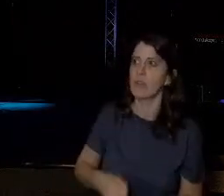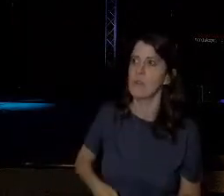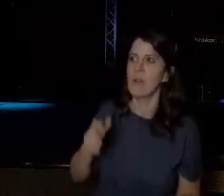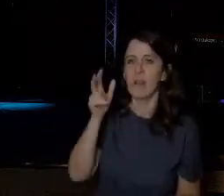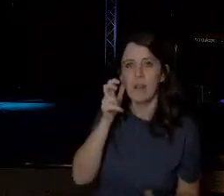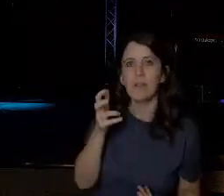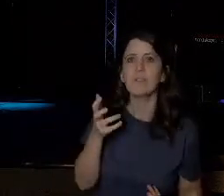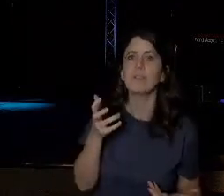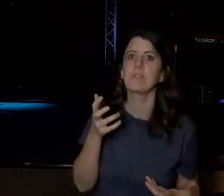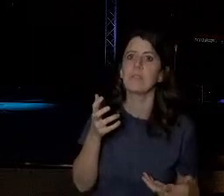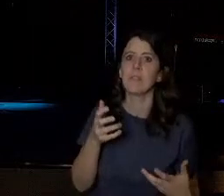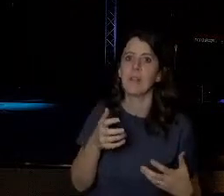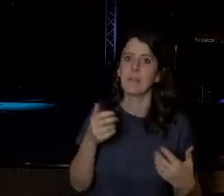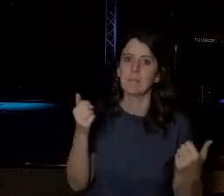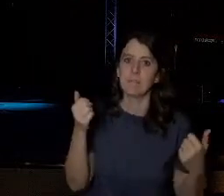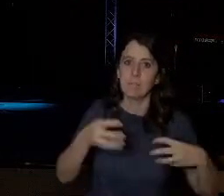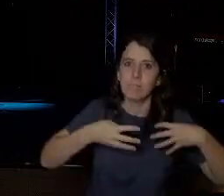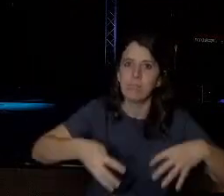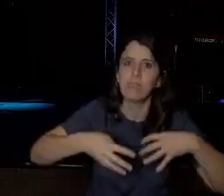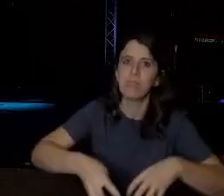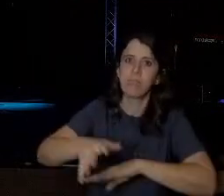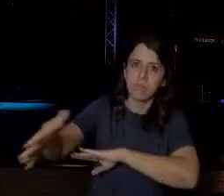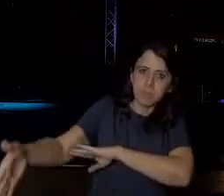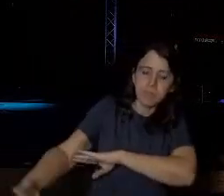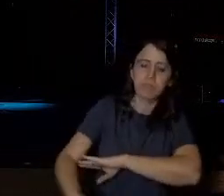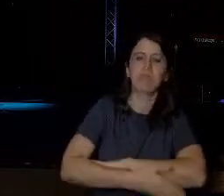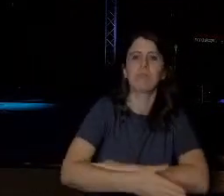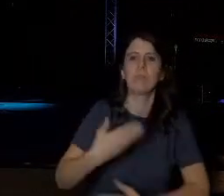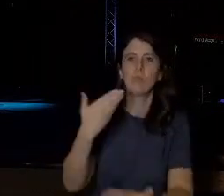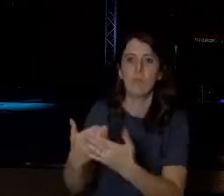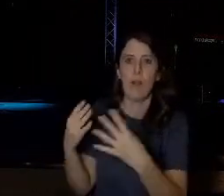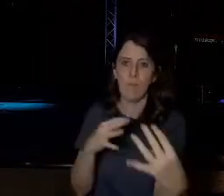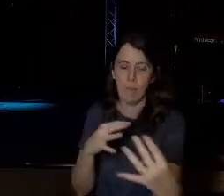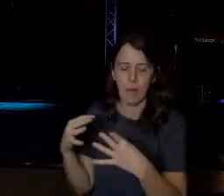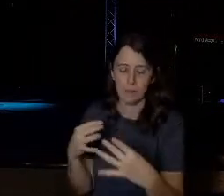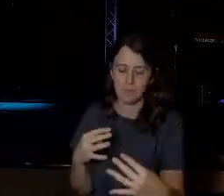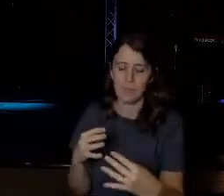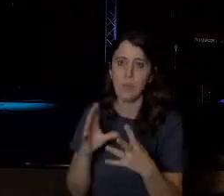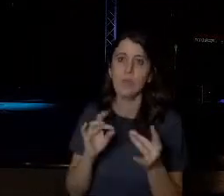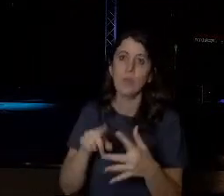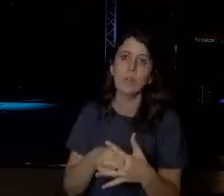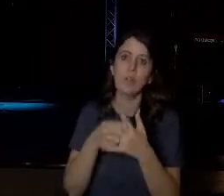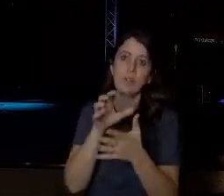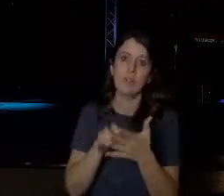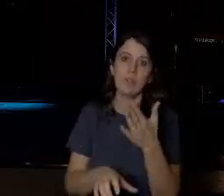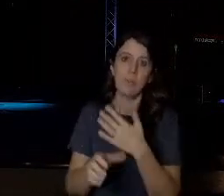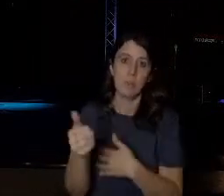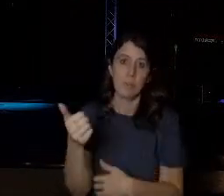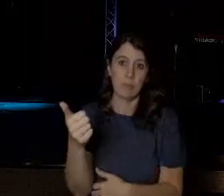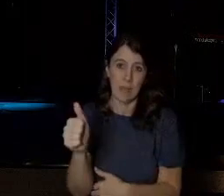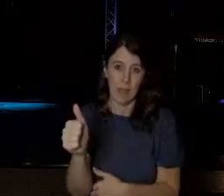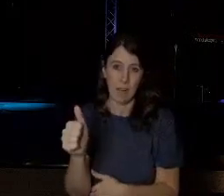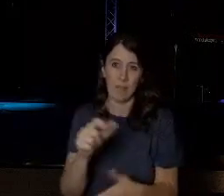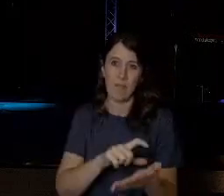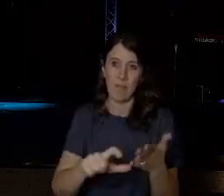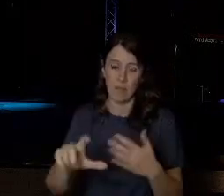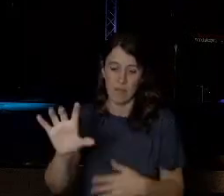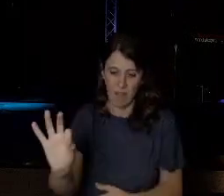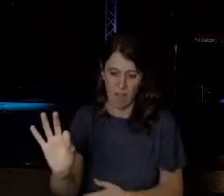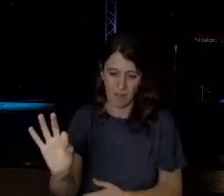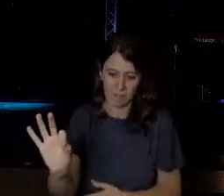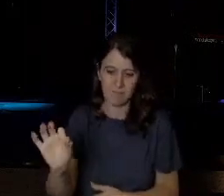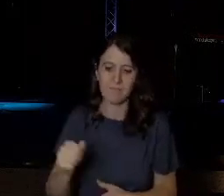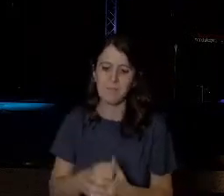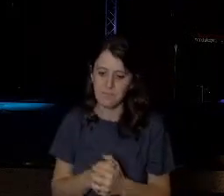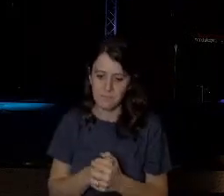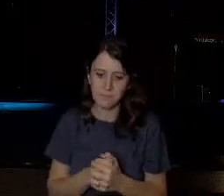it. They pull an all-nighter to get to this battle. And then we pick up the story in Joshua chapter 10, starting at verse 9, and here's what it